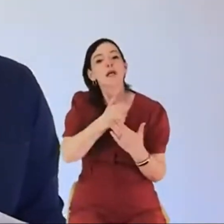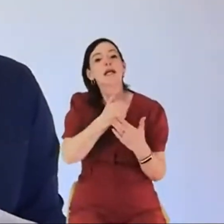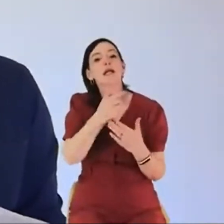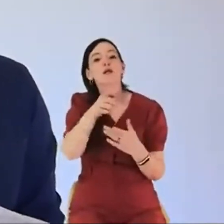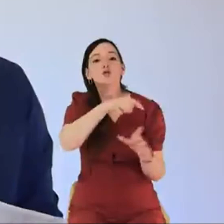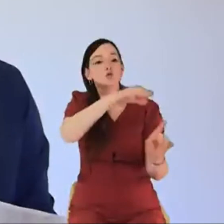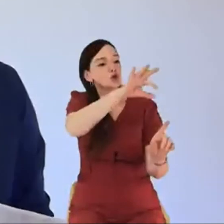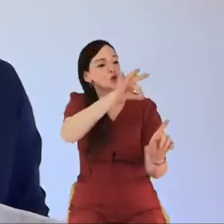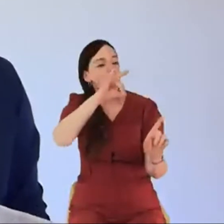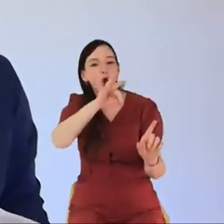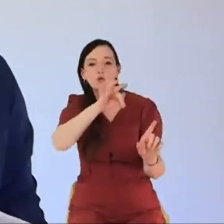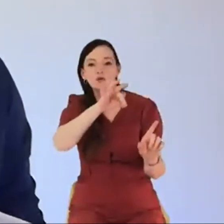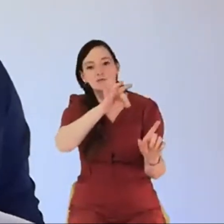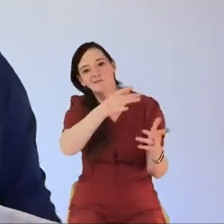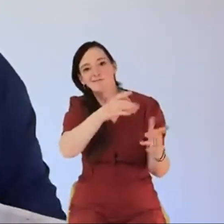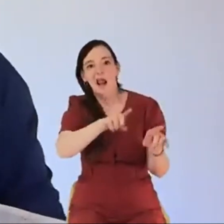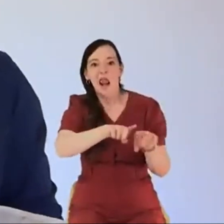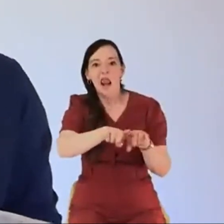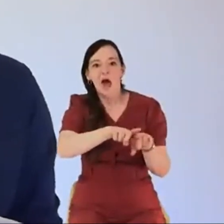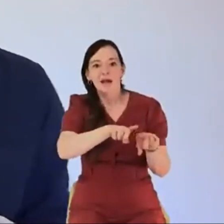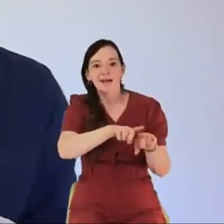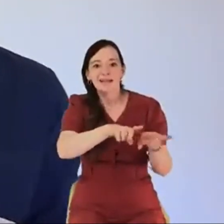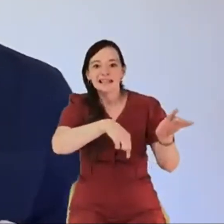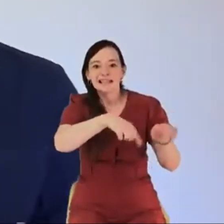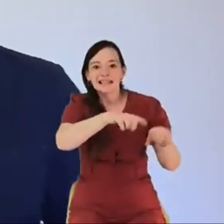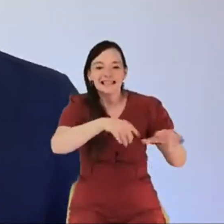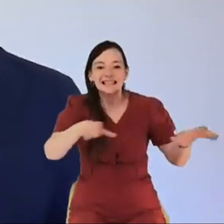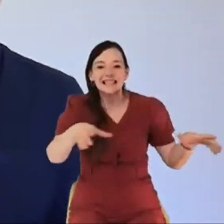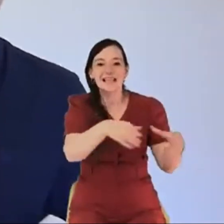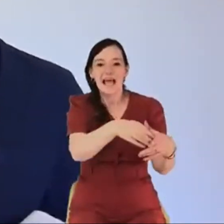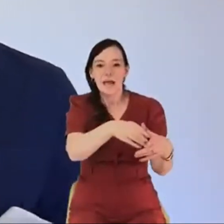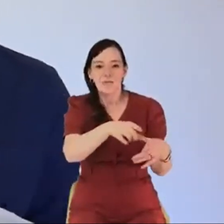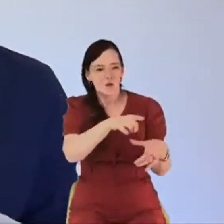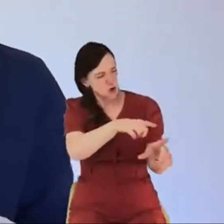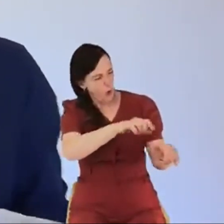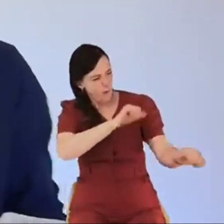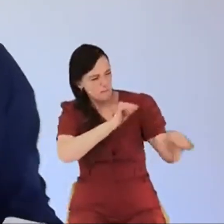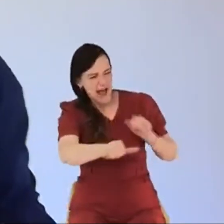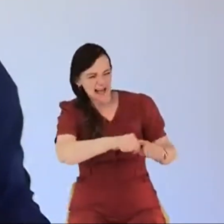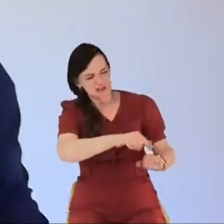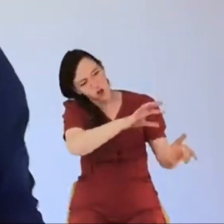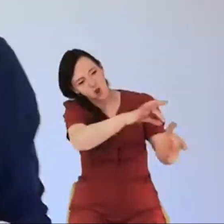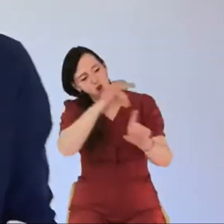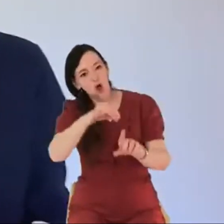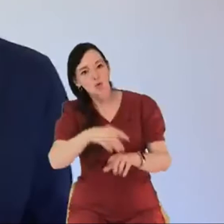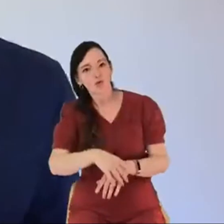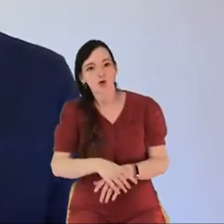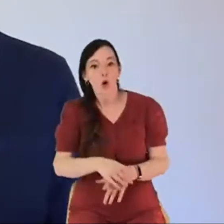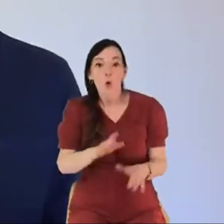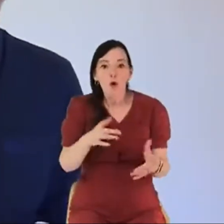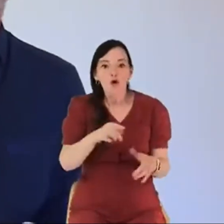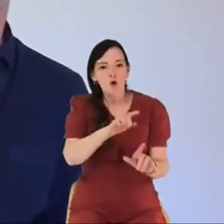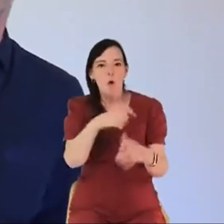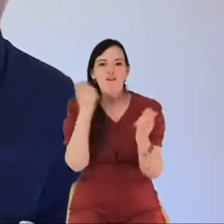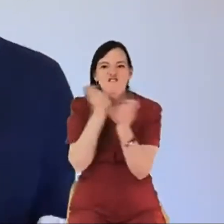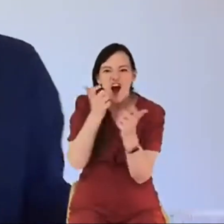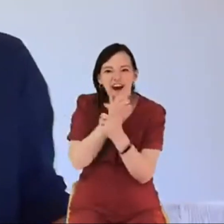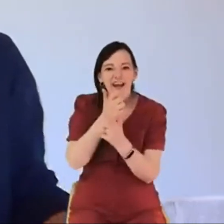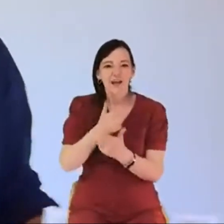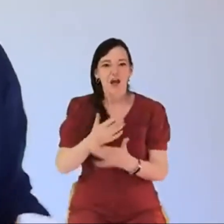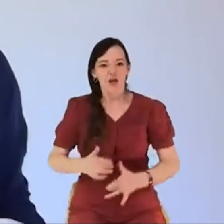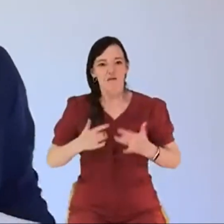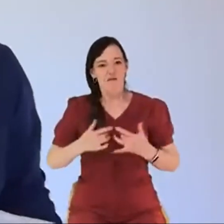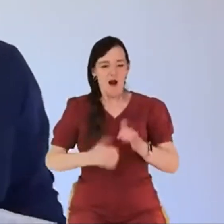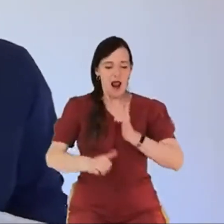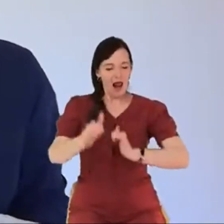place on the team because you're fast or you're successful or you're funny and it makes you feel really good about yourself they